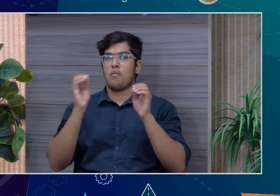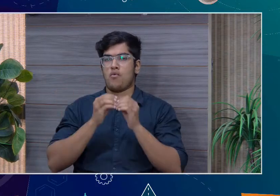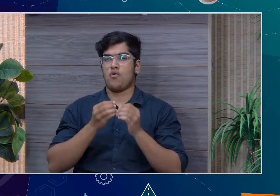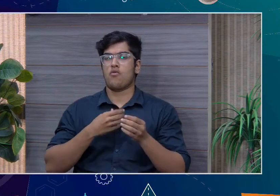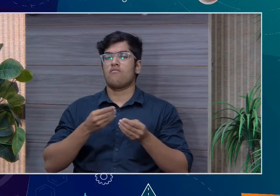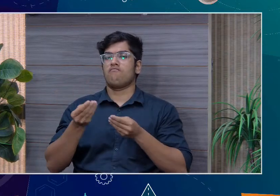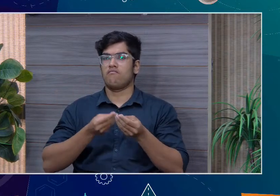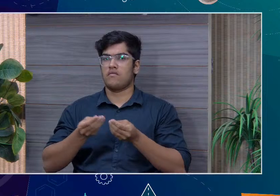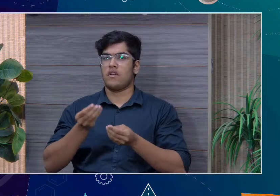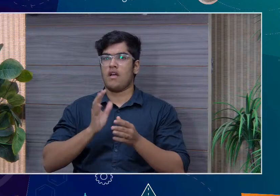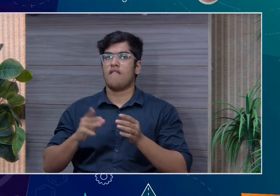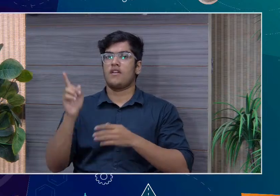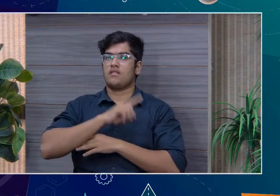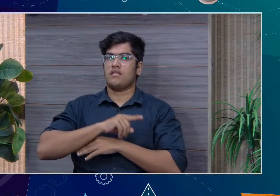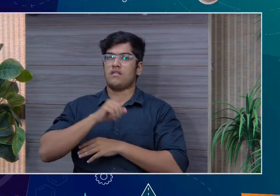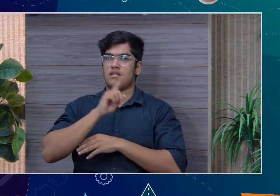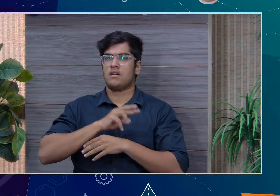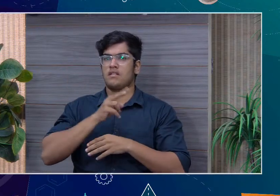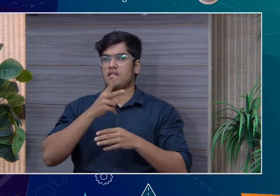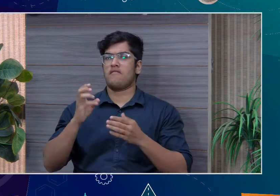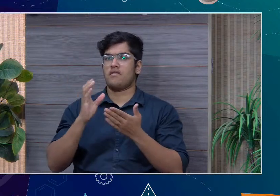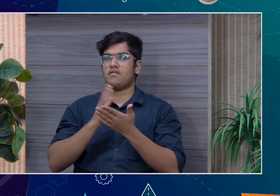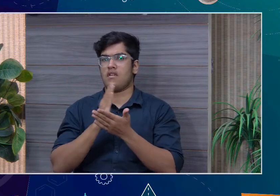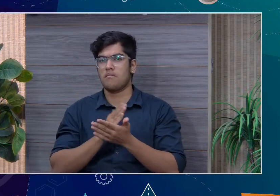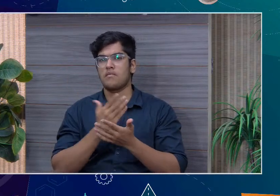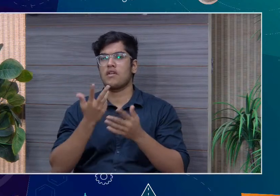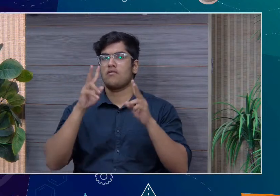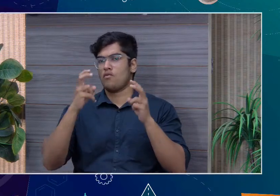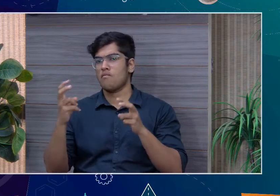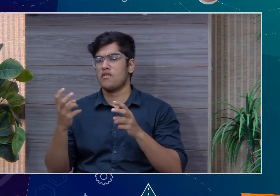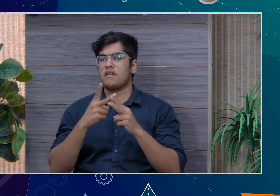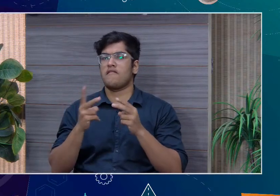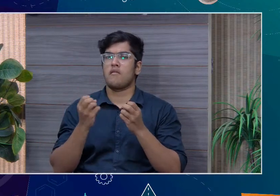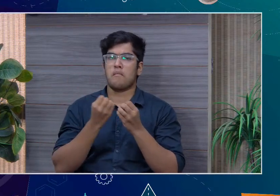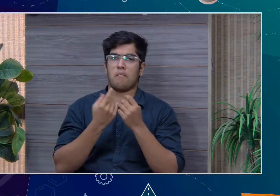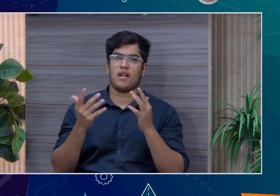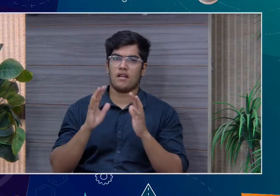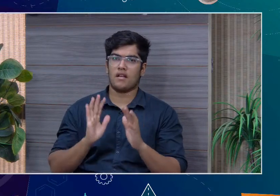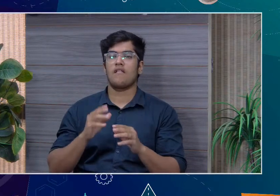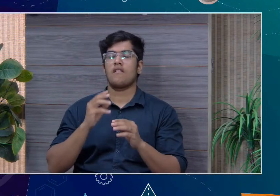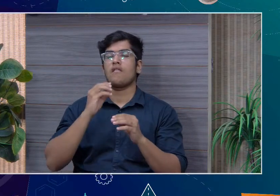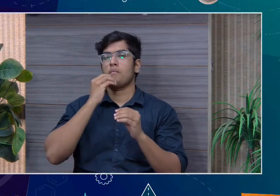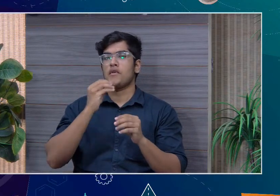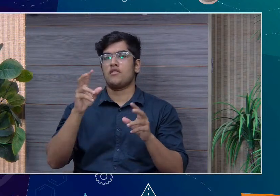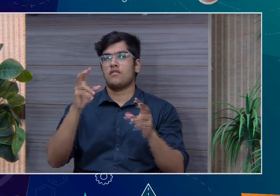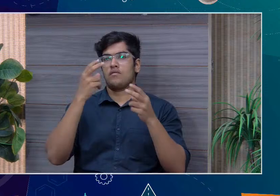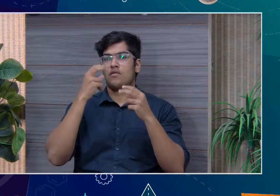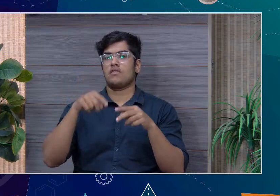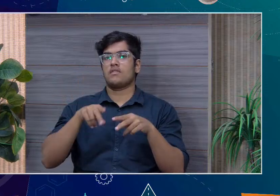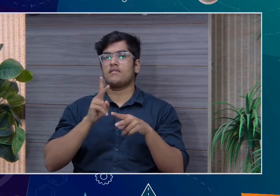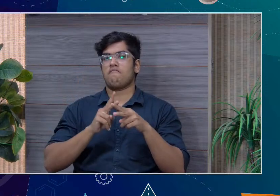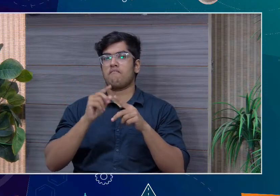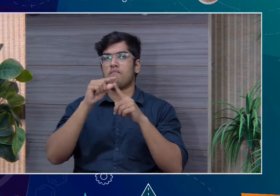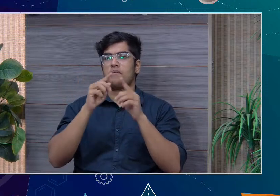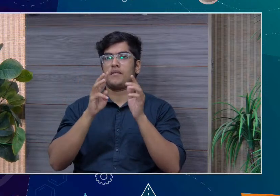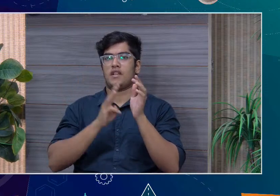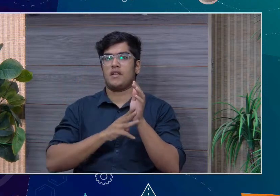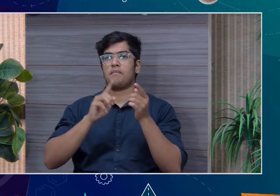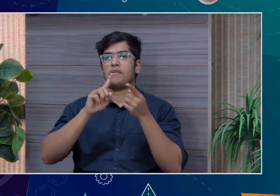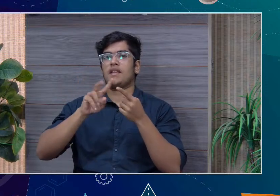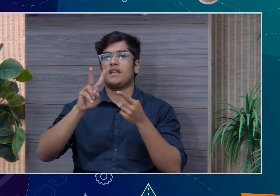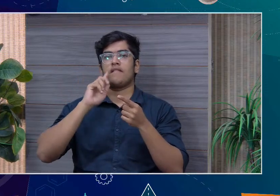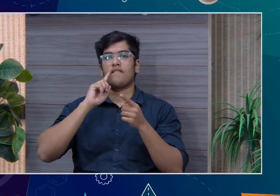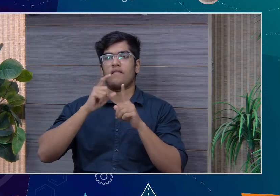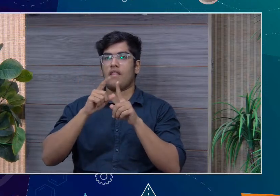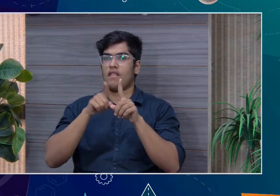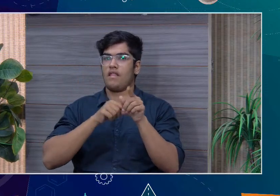for this entire day. We have different subjects, we have different topics. So keep on watching PMeVIDYA channels, and tomorrow we'll come